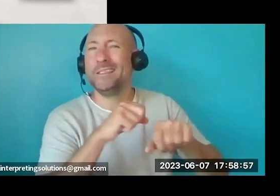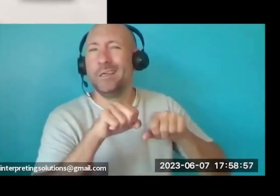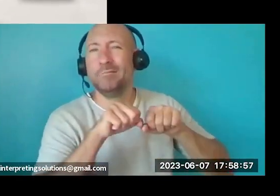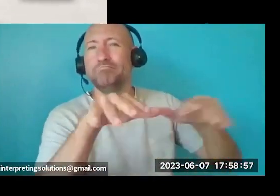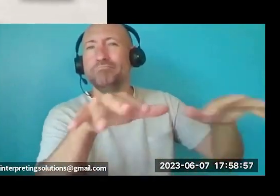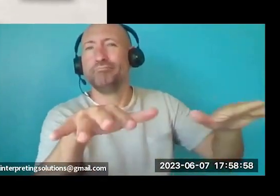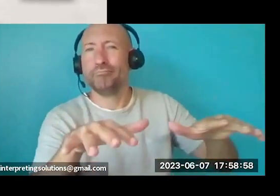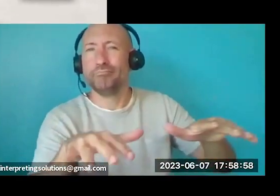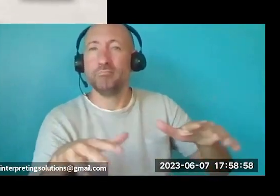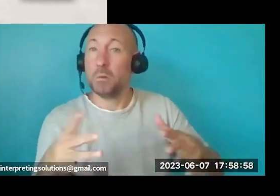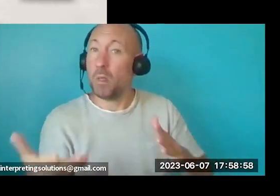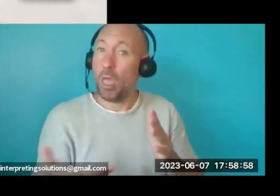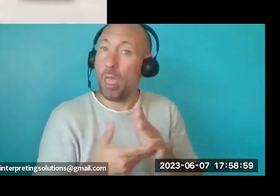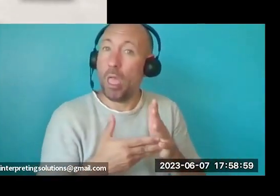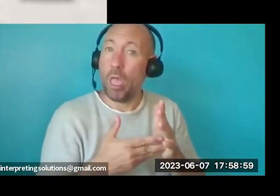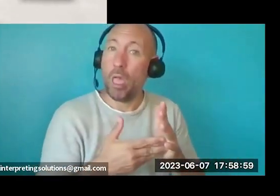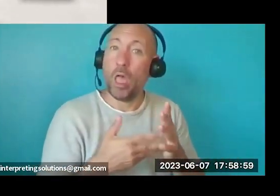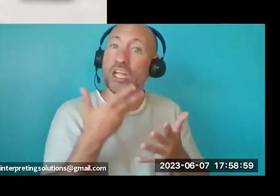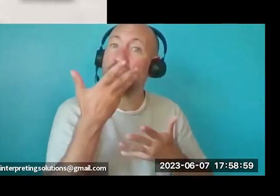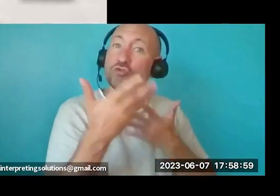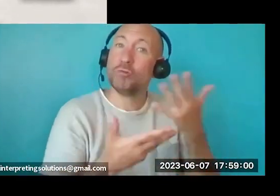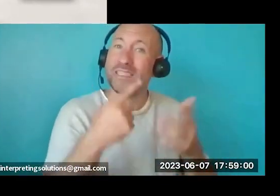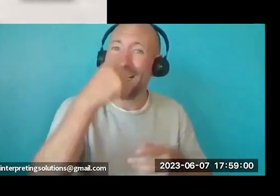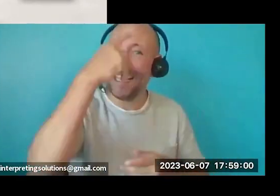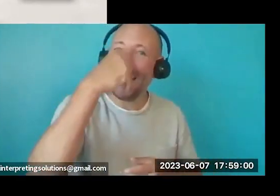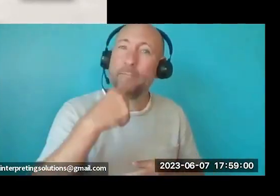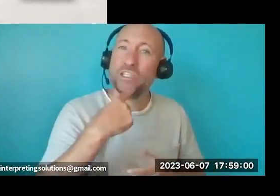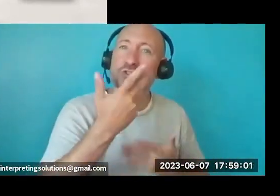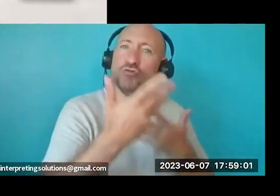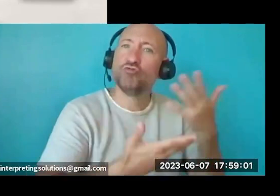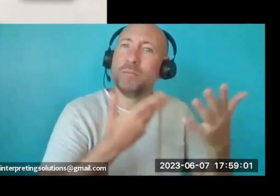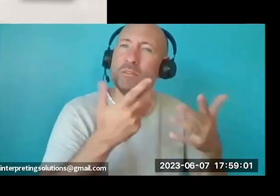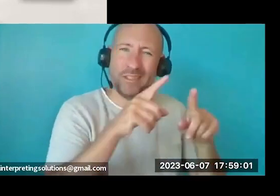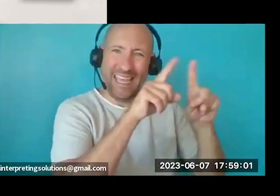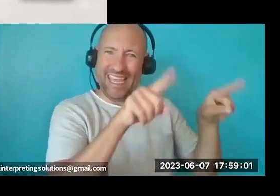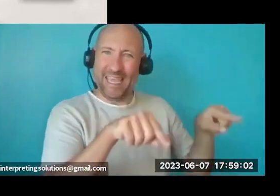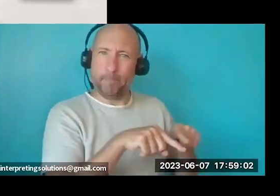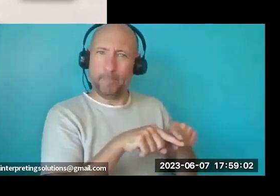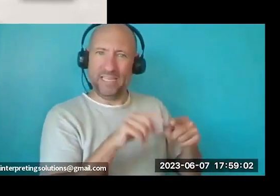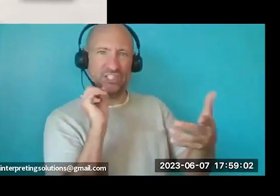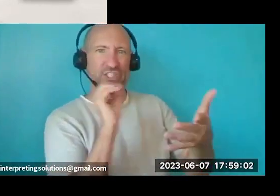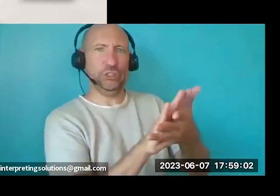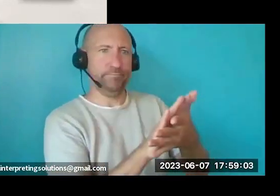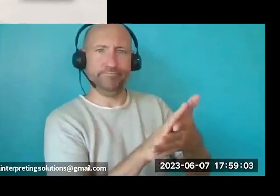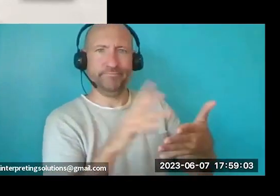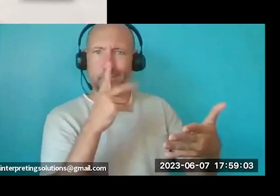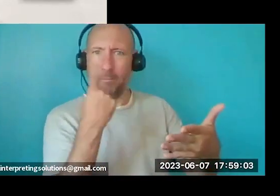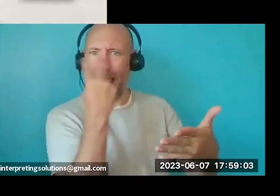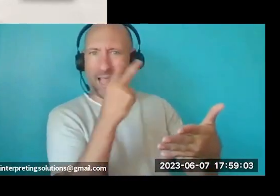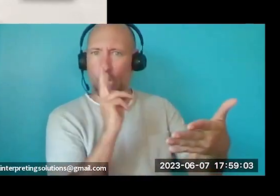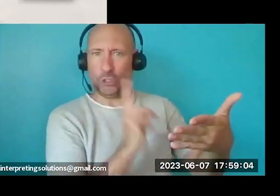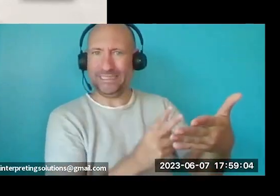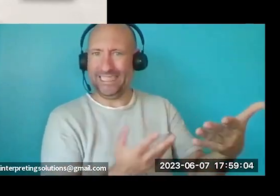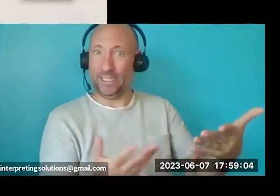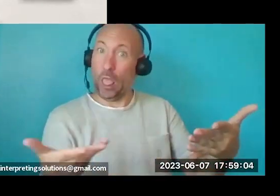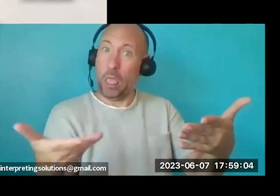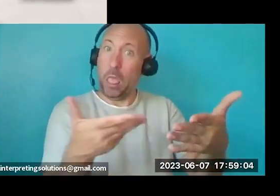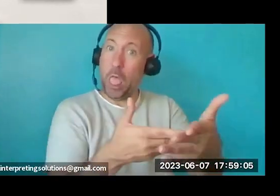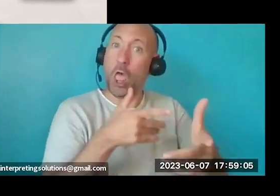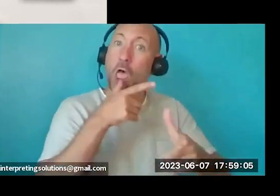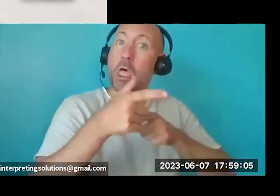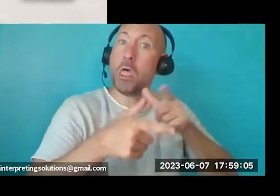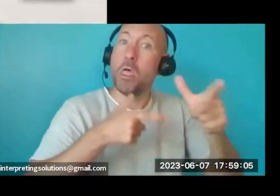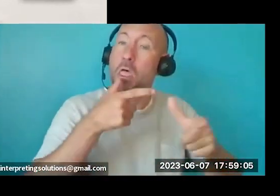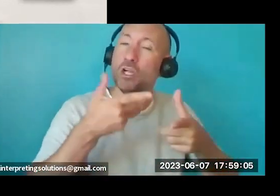an image description for people who are blind or visually impaired that describes your image, just this sort of small,